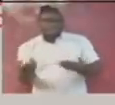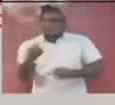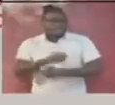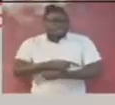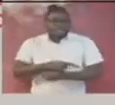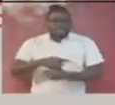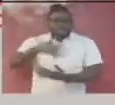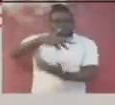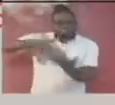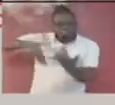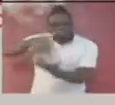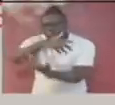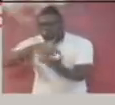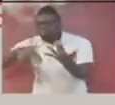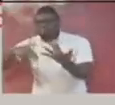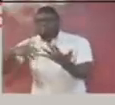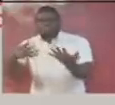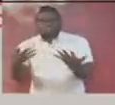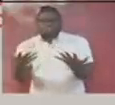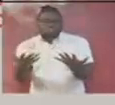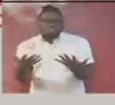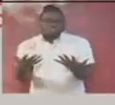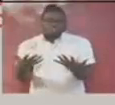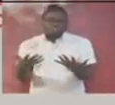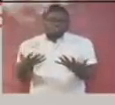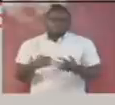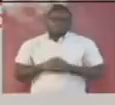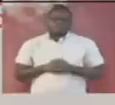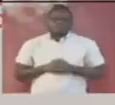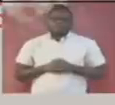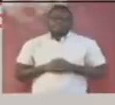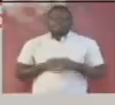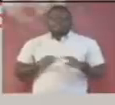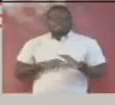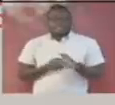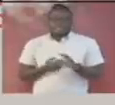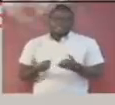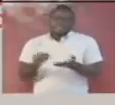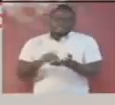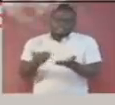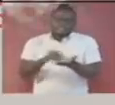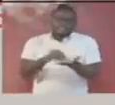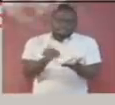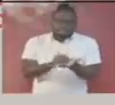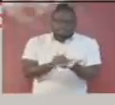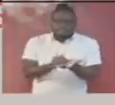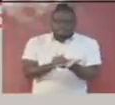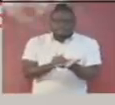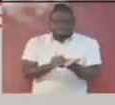craving and missing for the past 10 months, we can start to have some of that again.